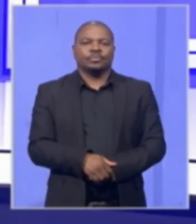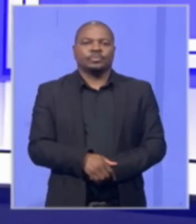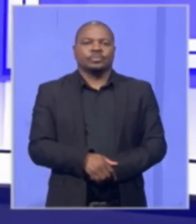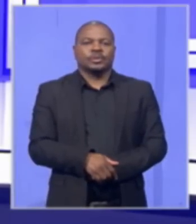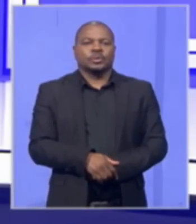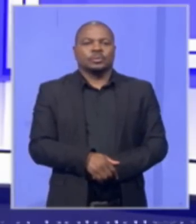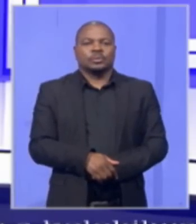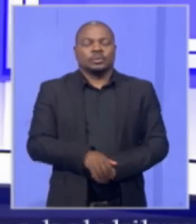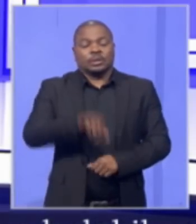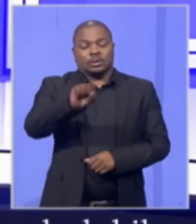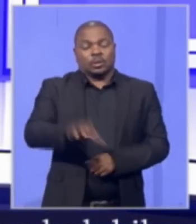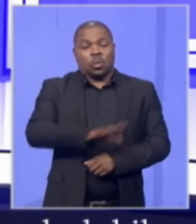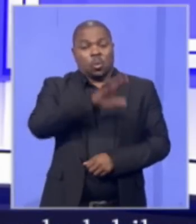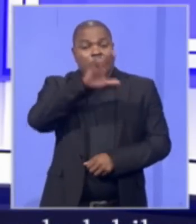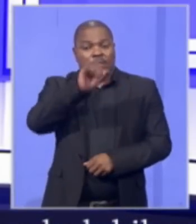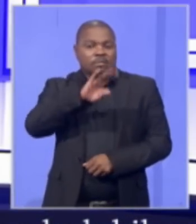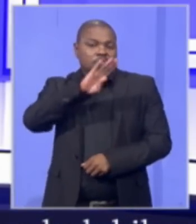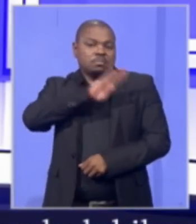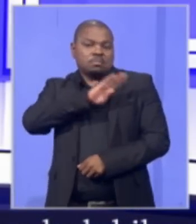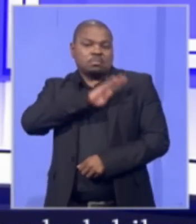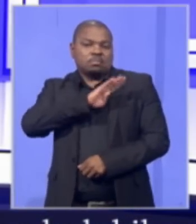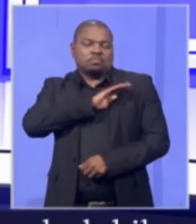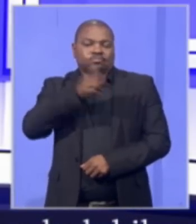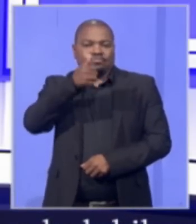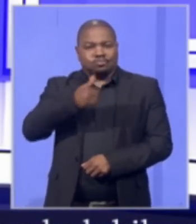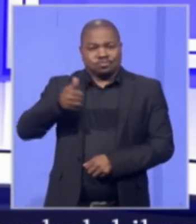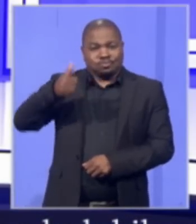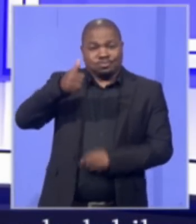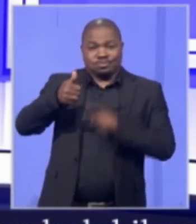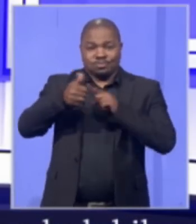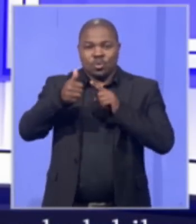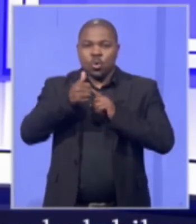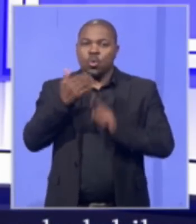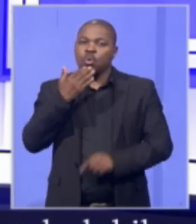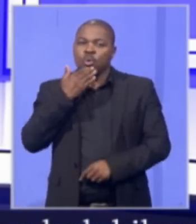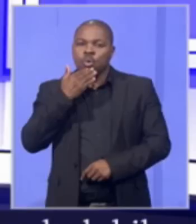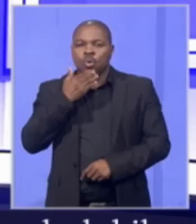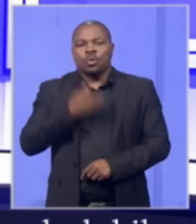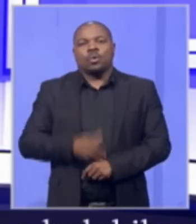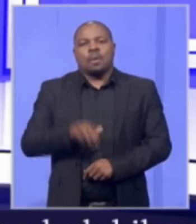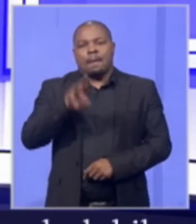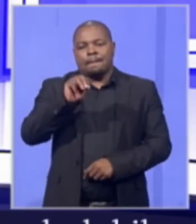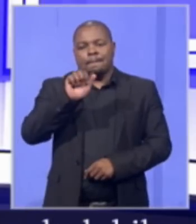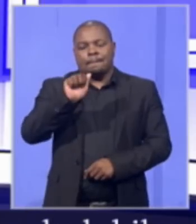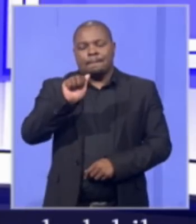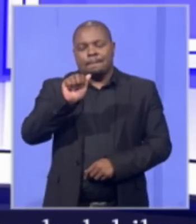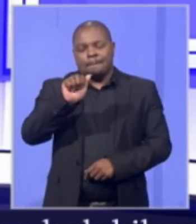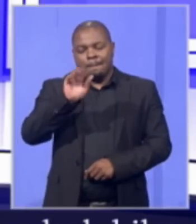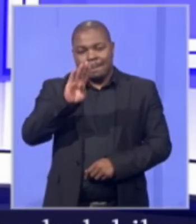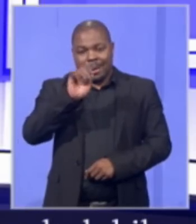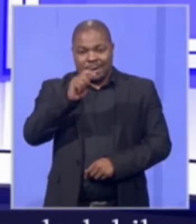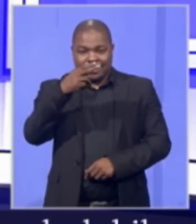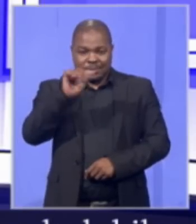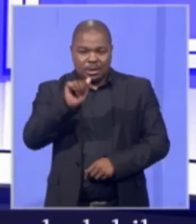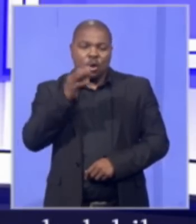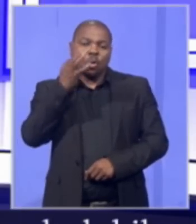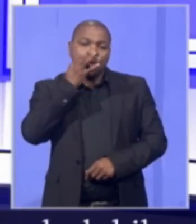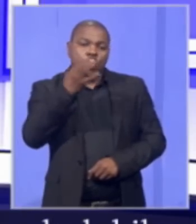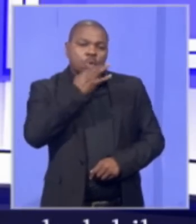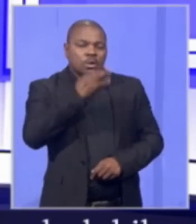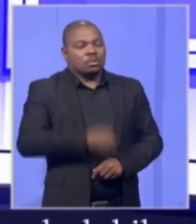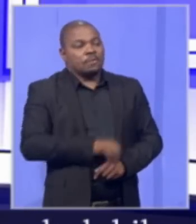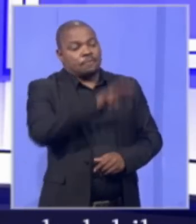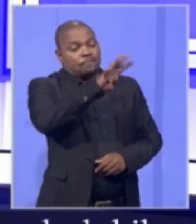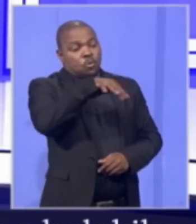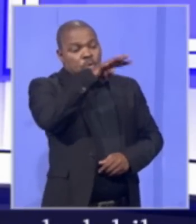Moakamedi wa sesole sa tshireletso sa bosetšhaba sa Afrika Borwa mo Lieutenant General Lawrence Mbatha a re go tlhokafala ga masole a